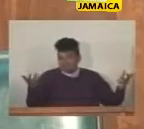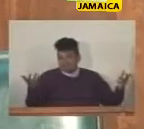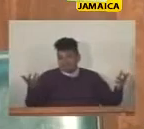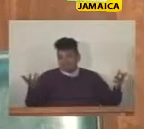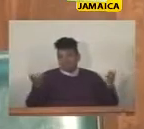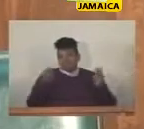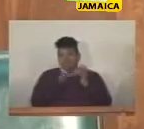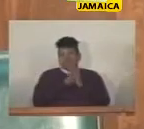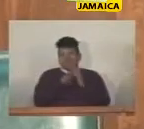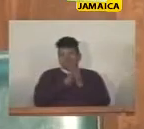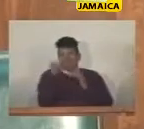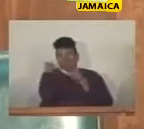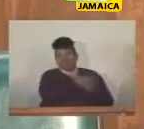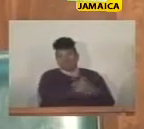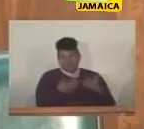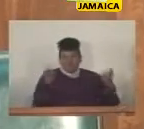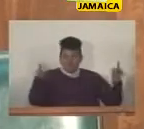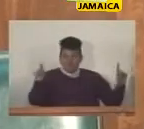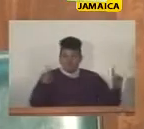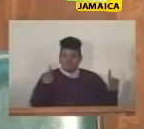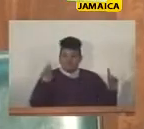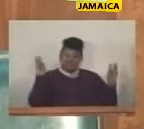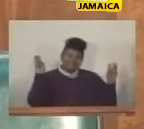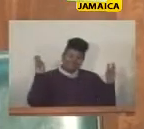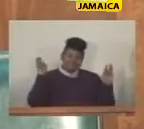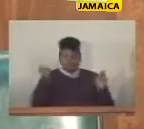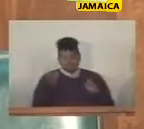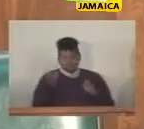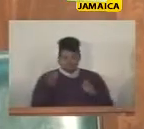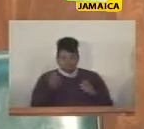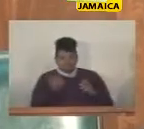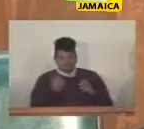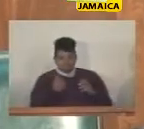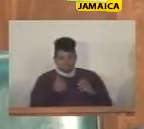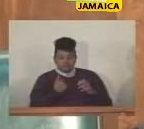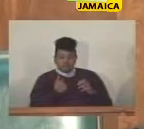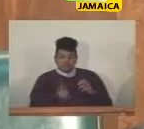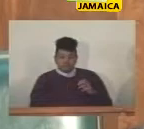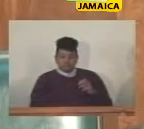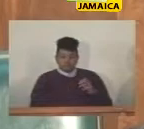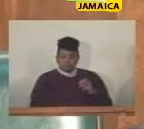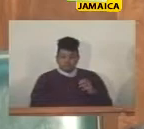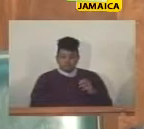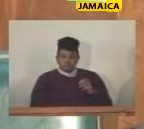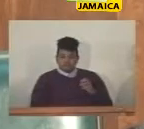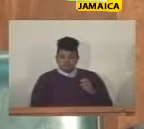Because let us say that the person is found guilty